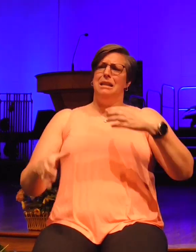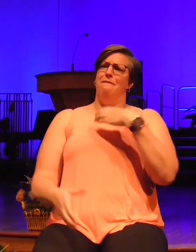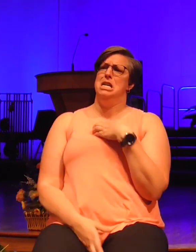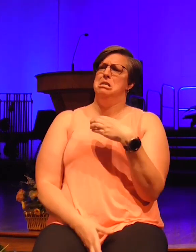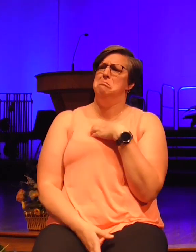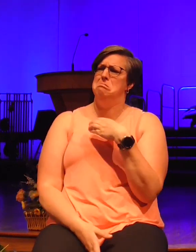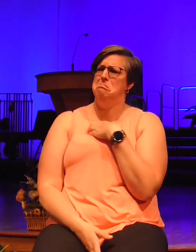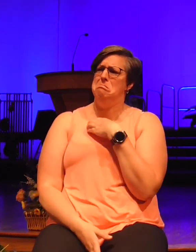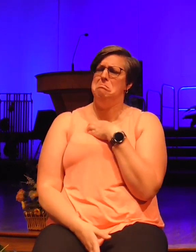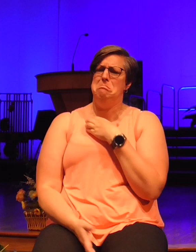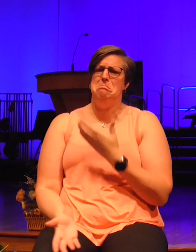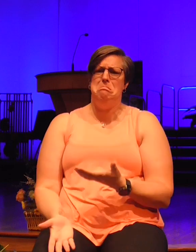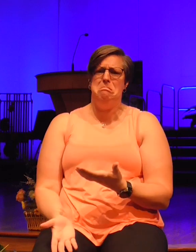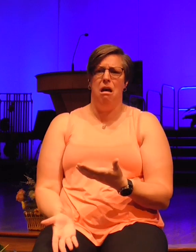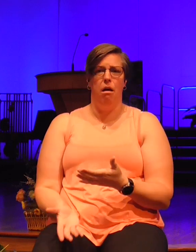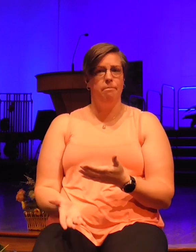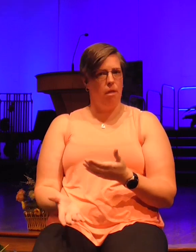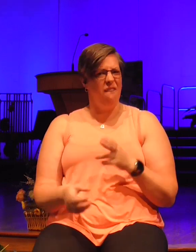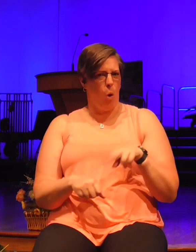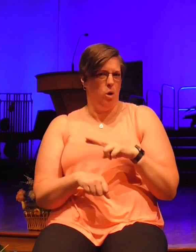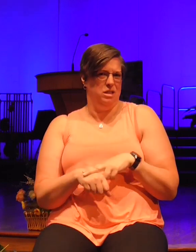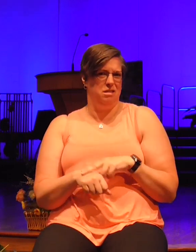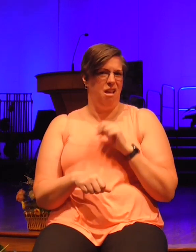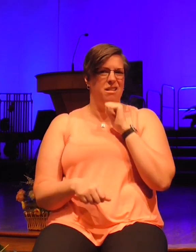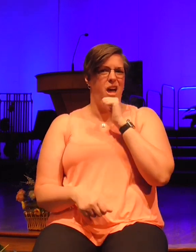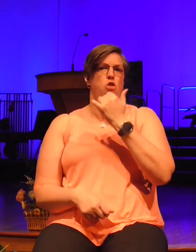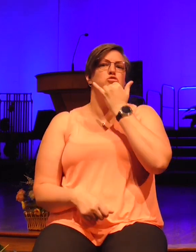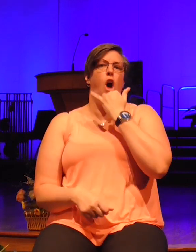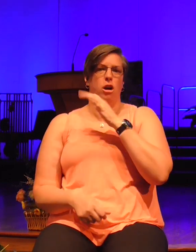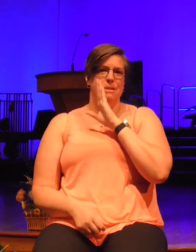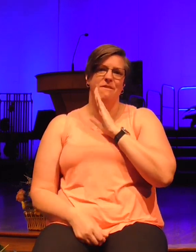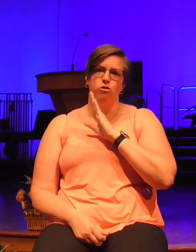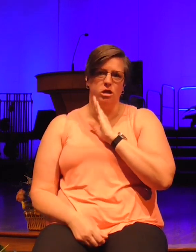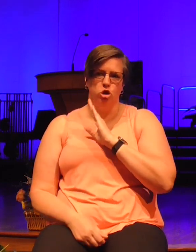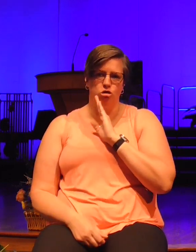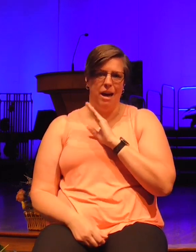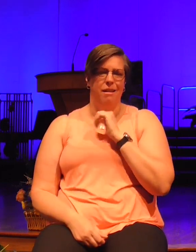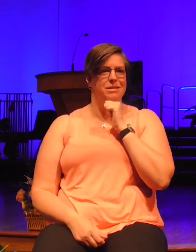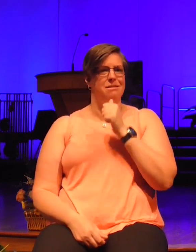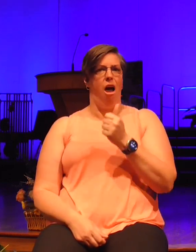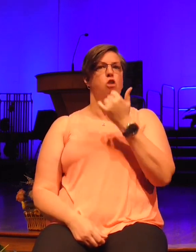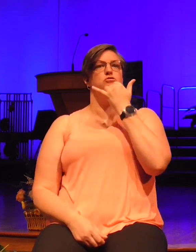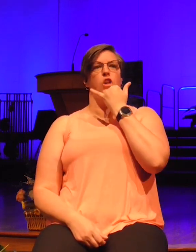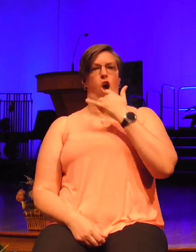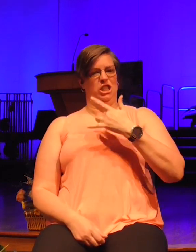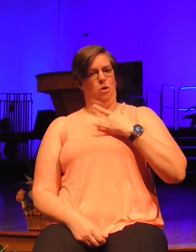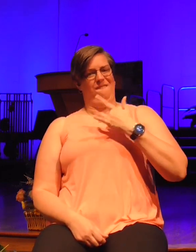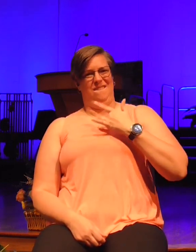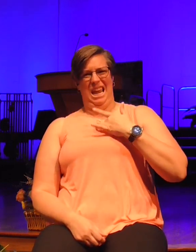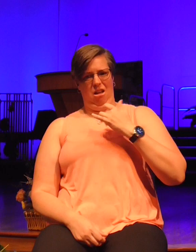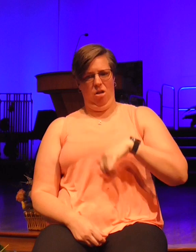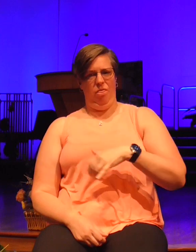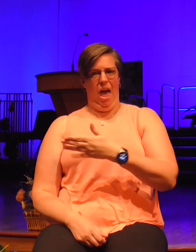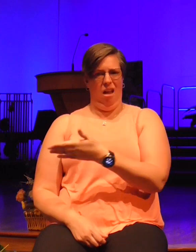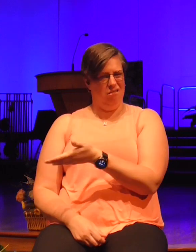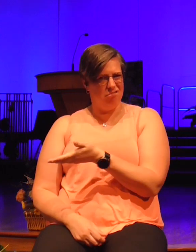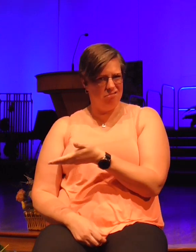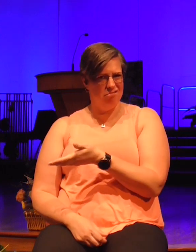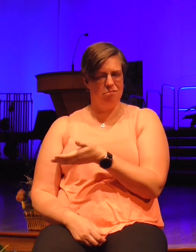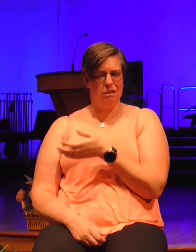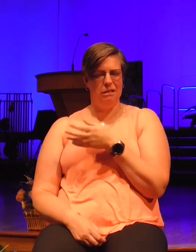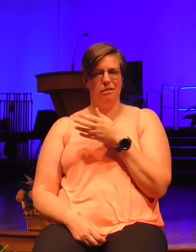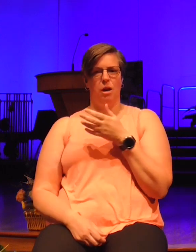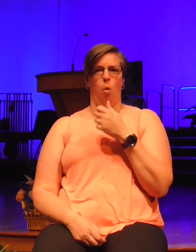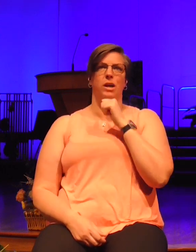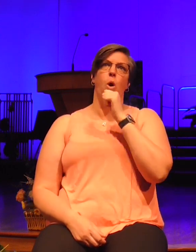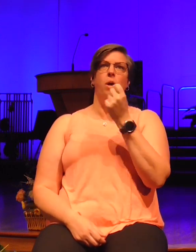of course there is. It's not wrong to be frustrated. It's not wrong to feel victimized. It's not wrong to feel that